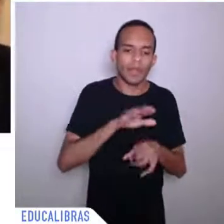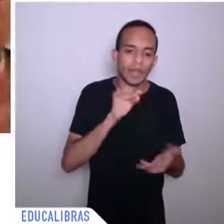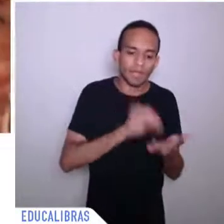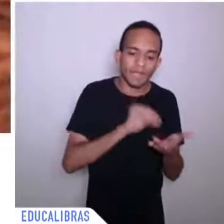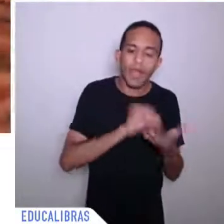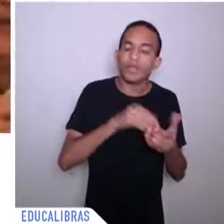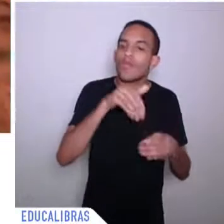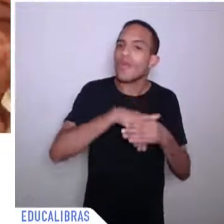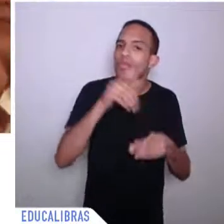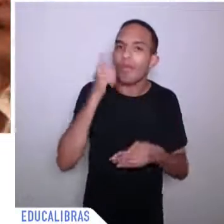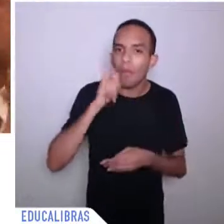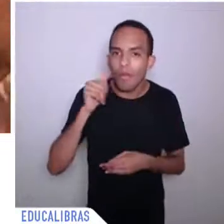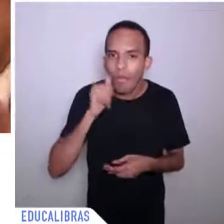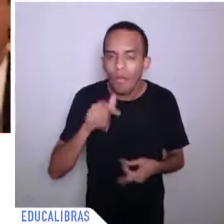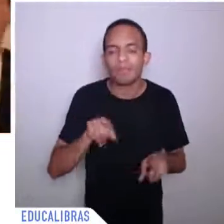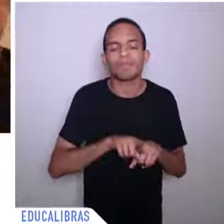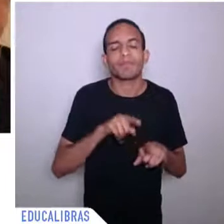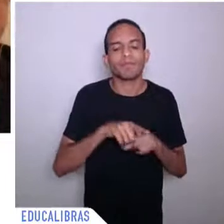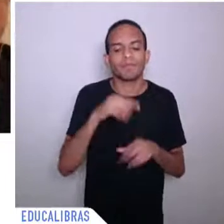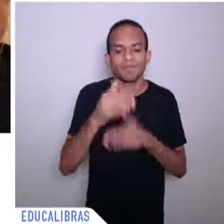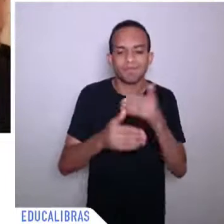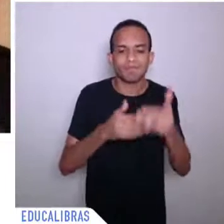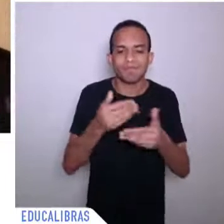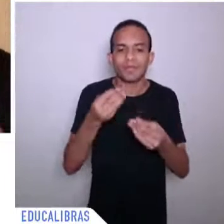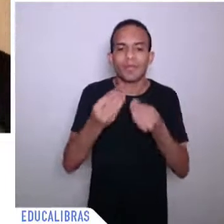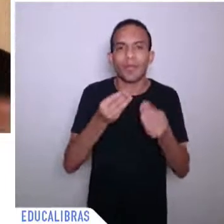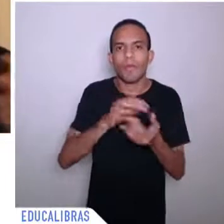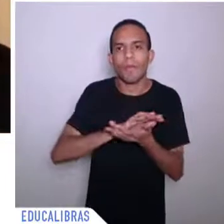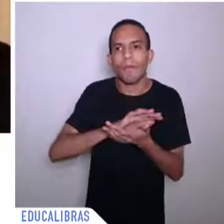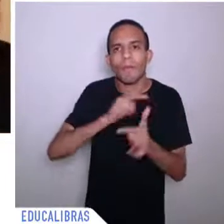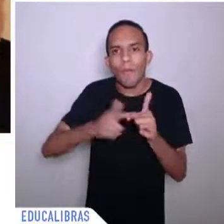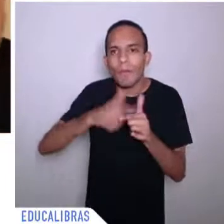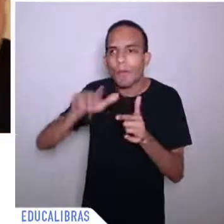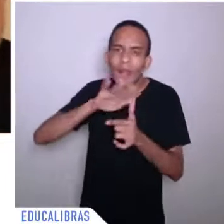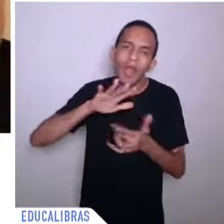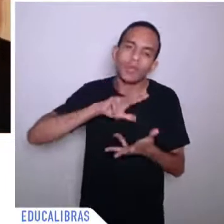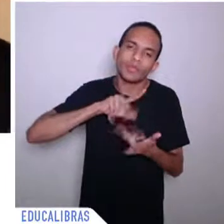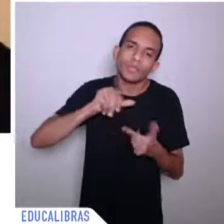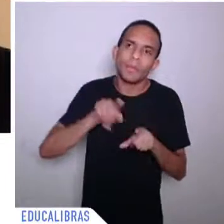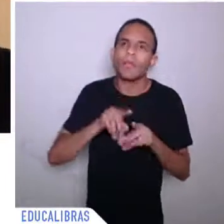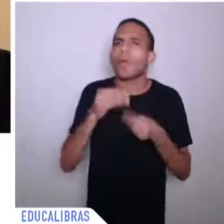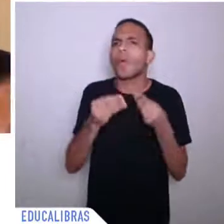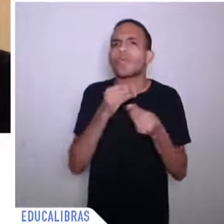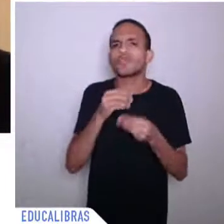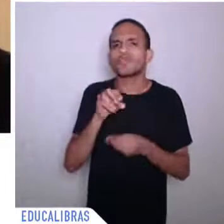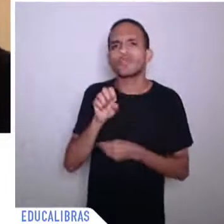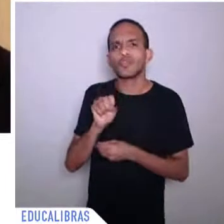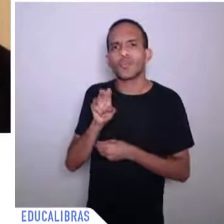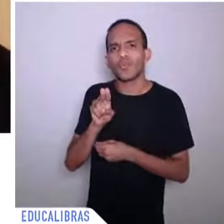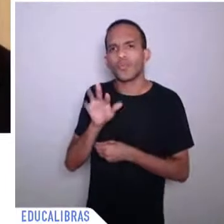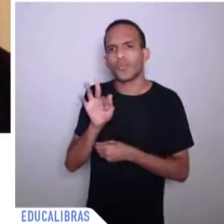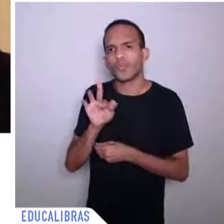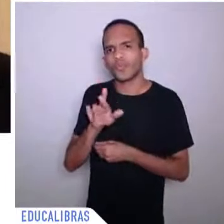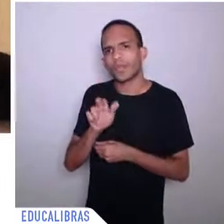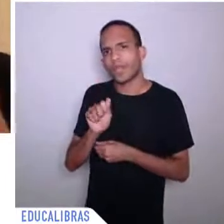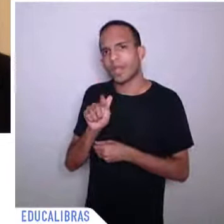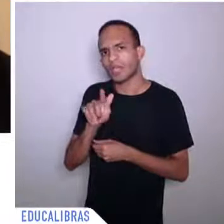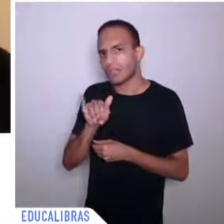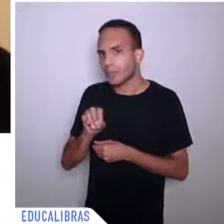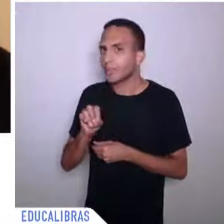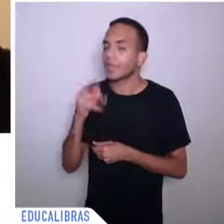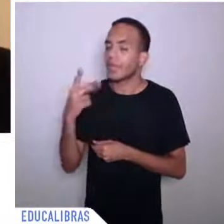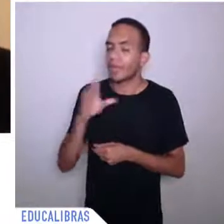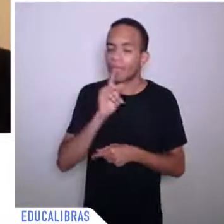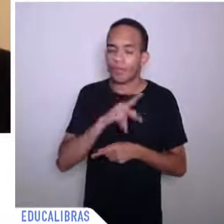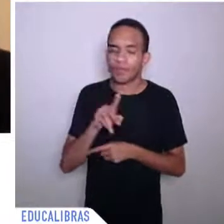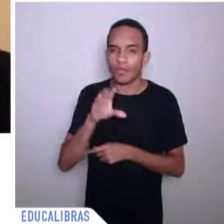origin of the vote of women and other minorities, and then we go to the universal right